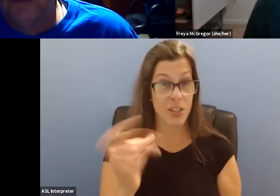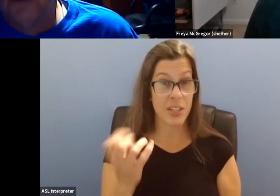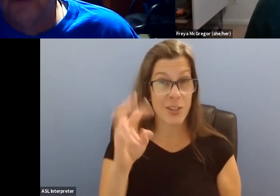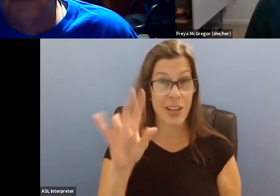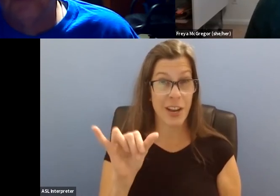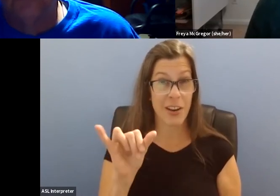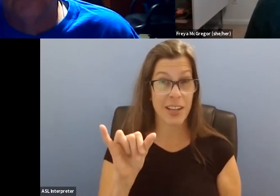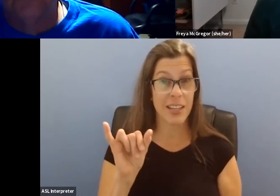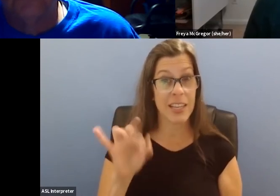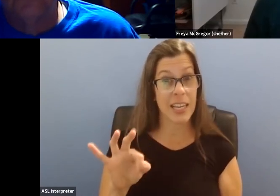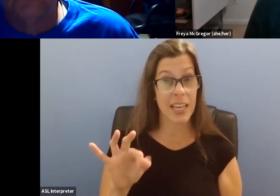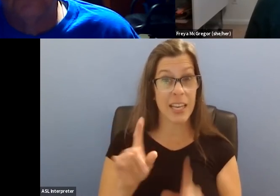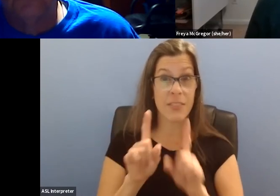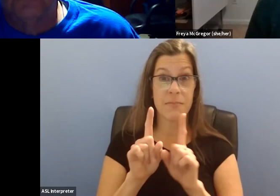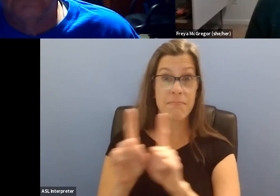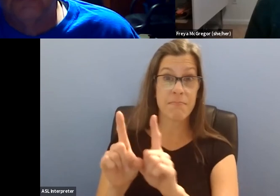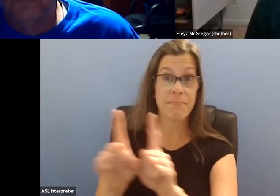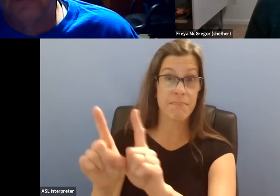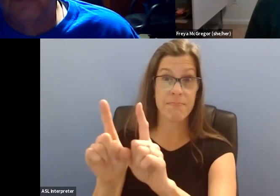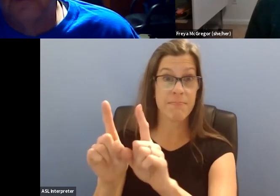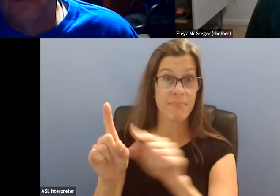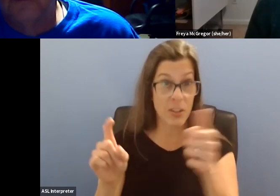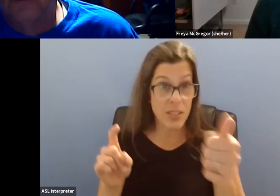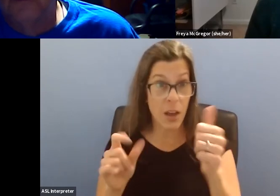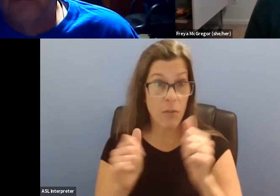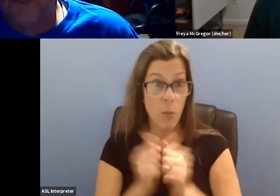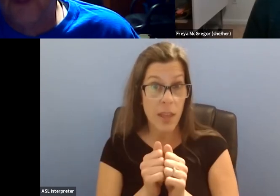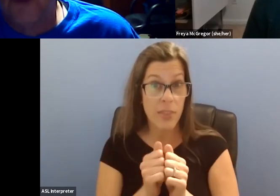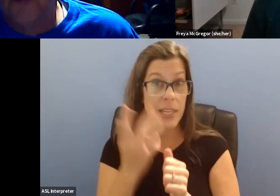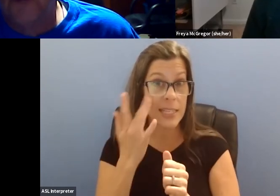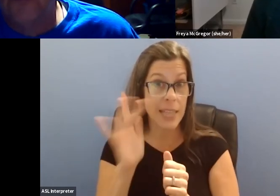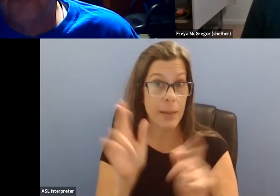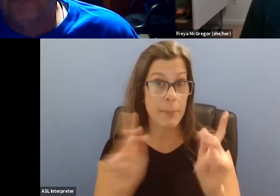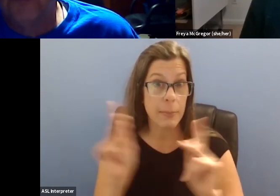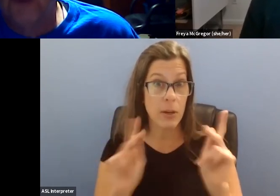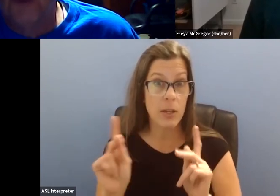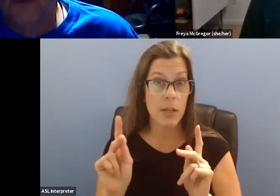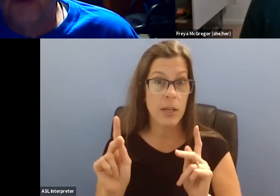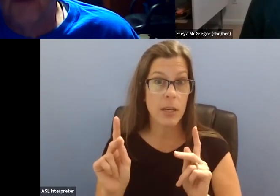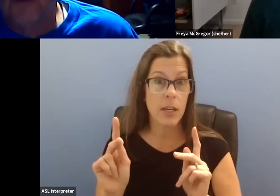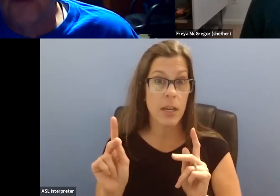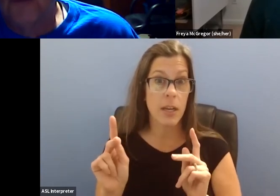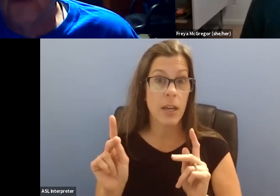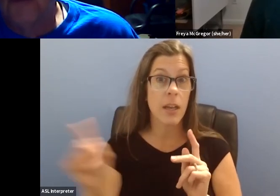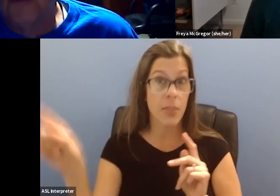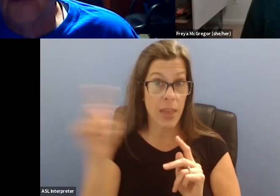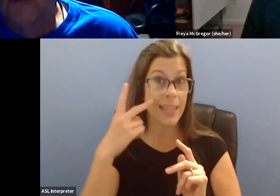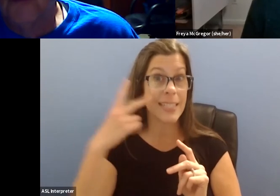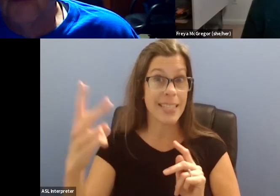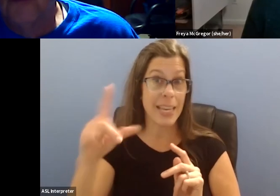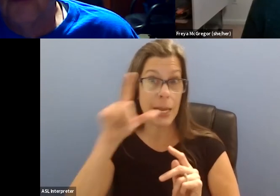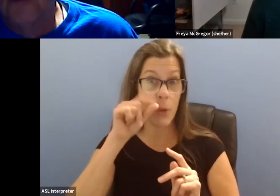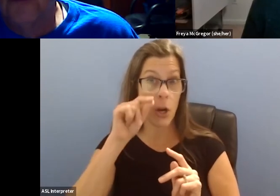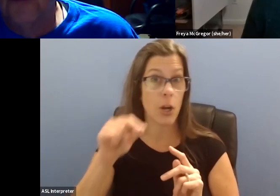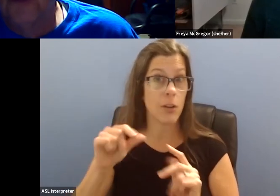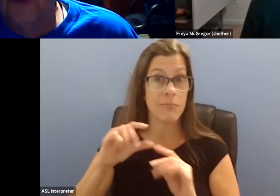if, if you're birding with sighted people and they see birds that are not singing, would you like your companions to share the bird